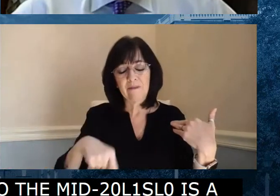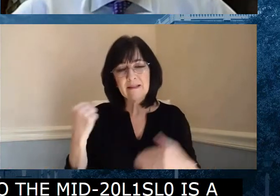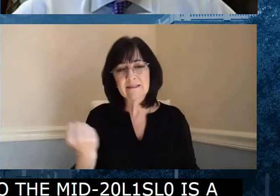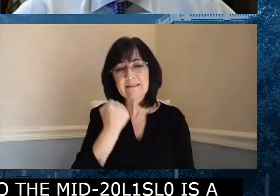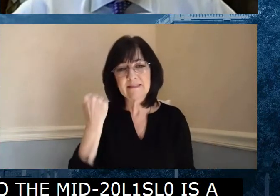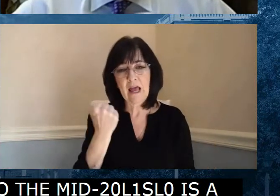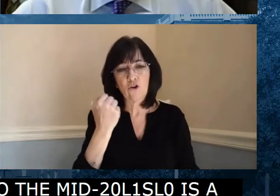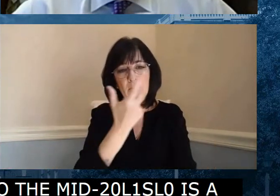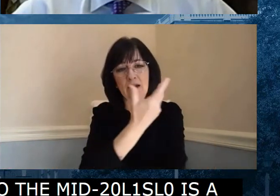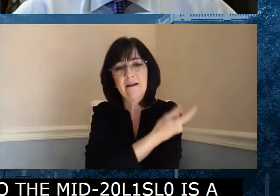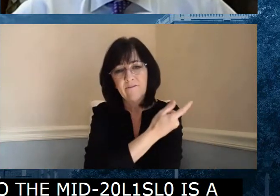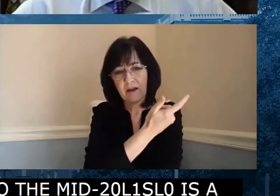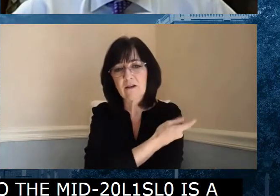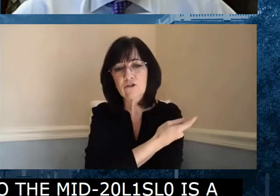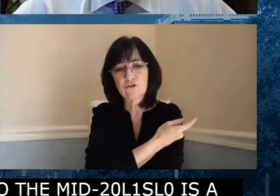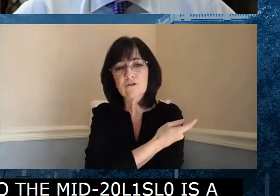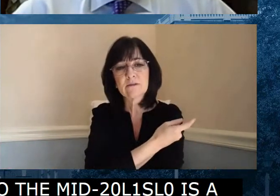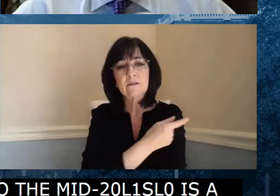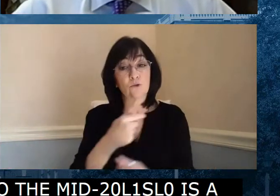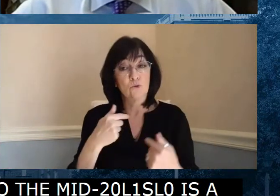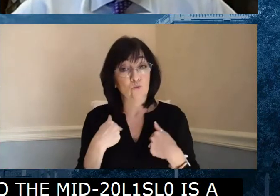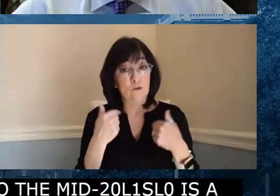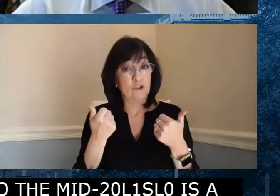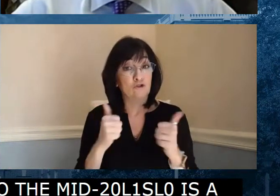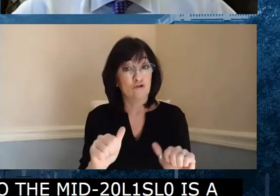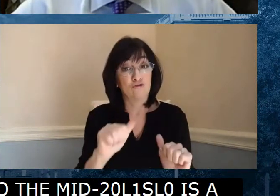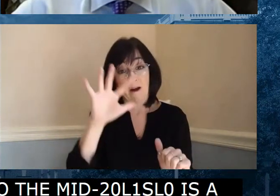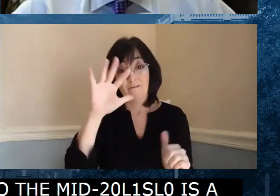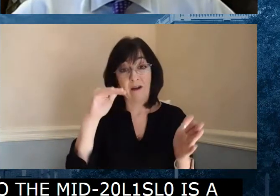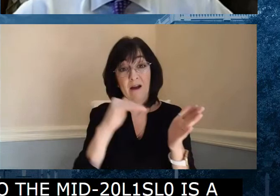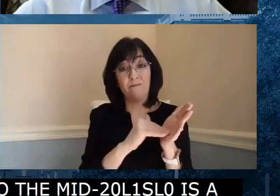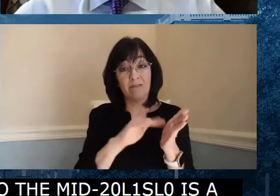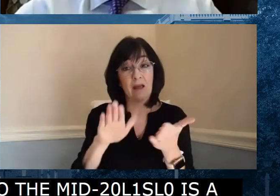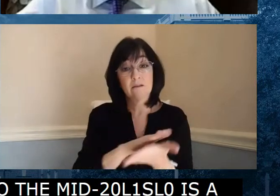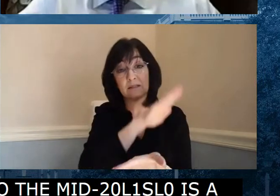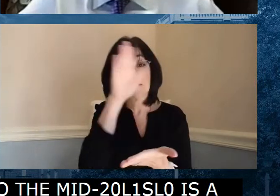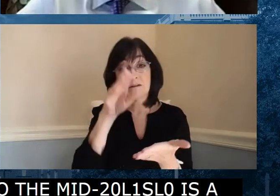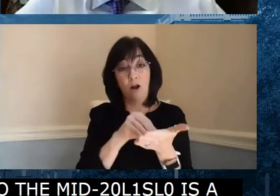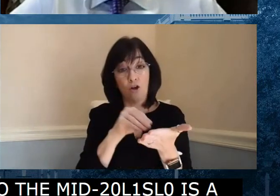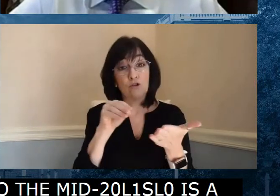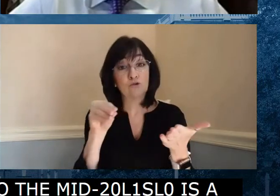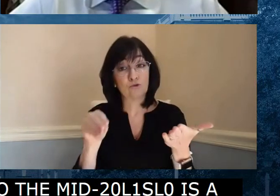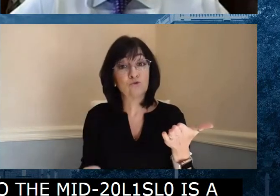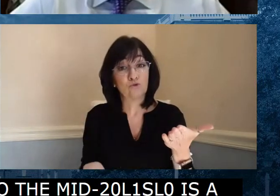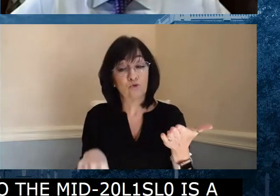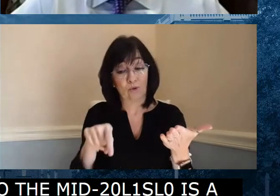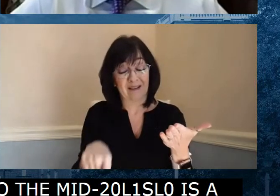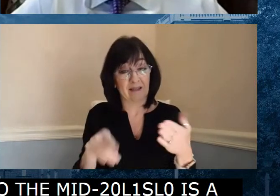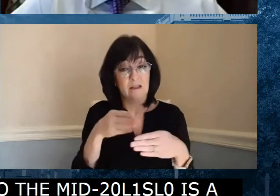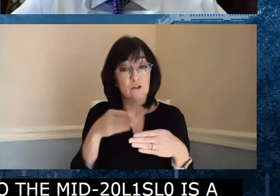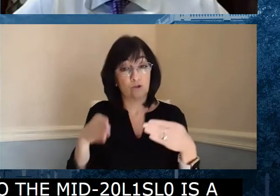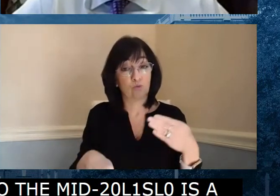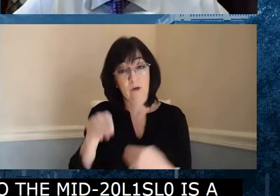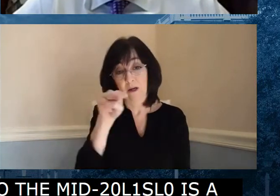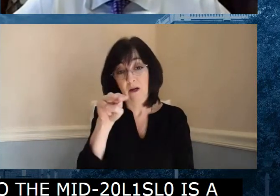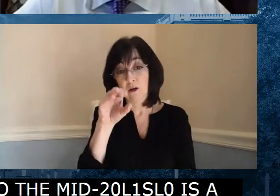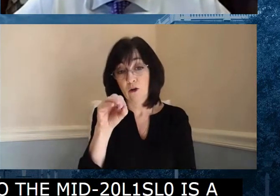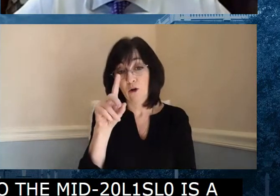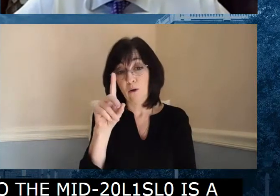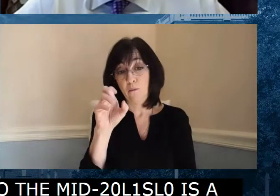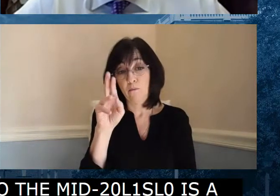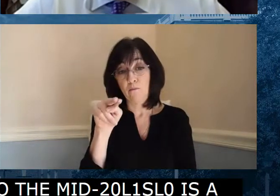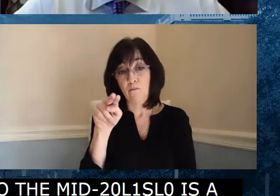are attempting to vaccinate 5,000 college students, which should be a huge undertaking. It will be a Moderna, so it will be a